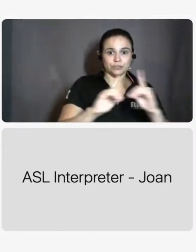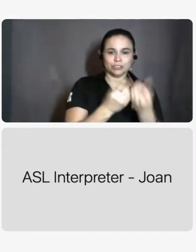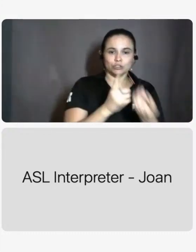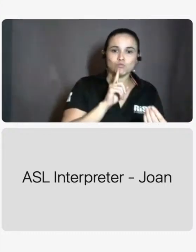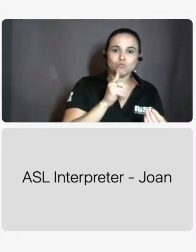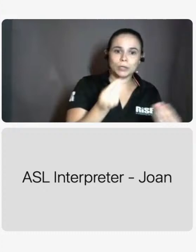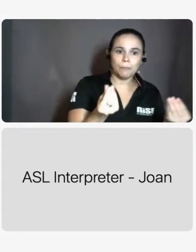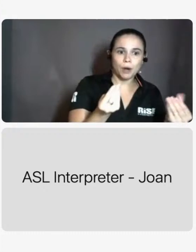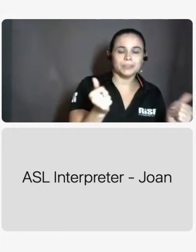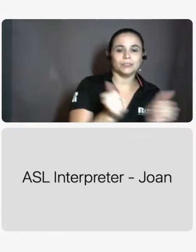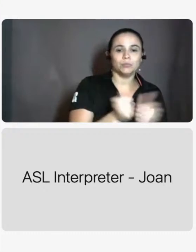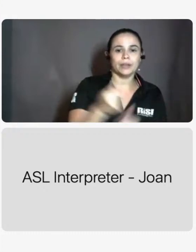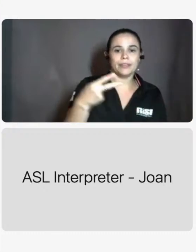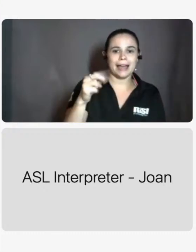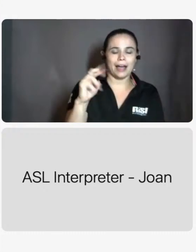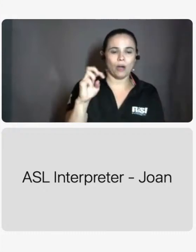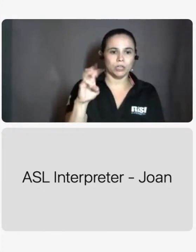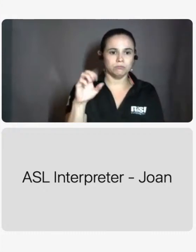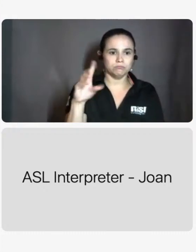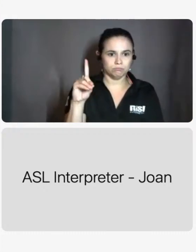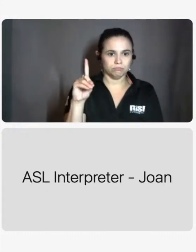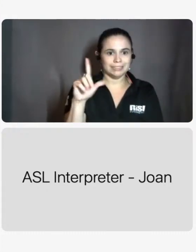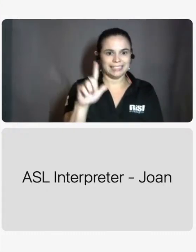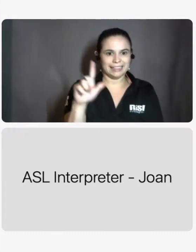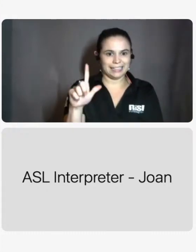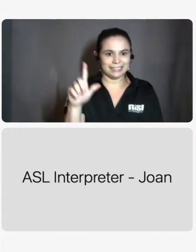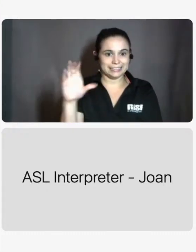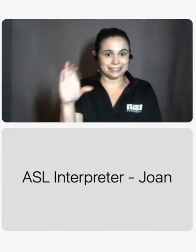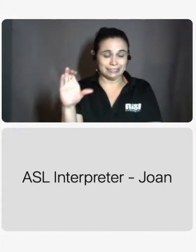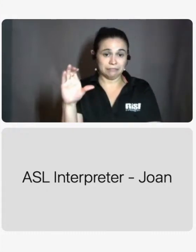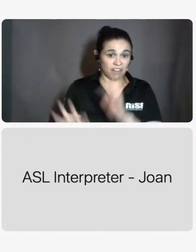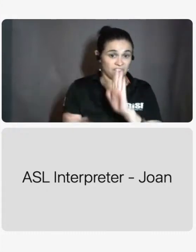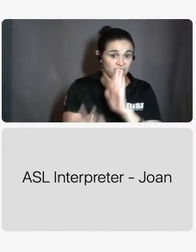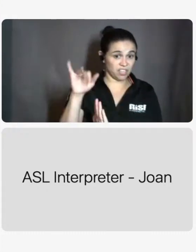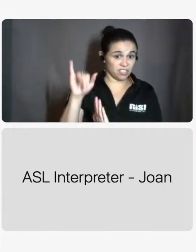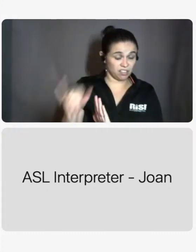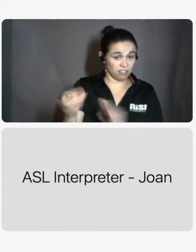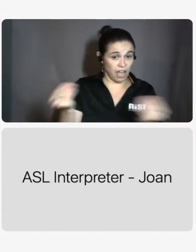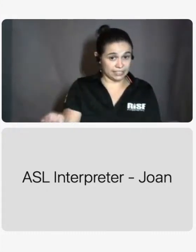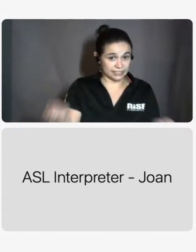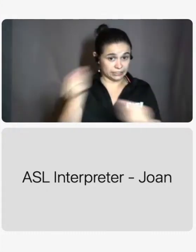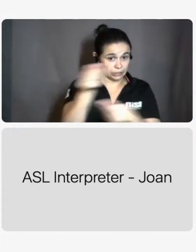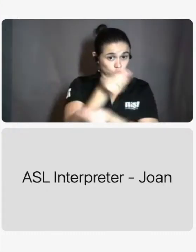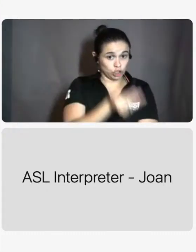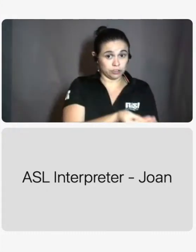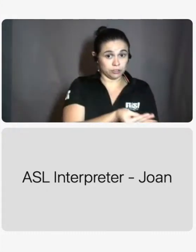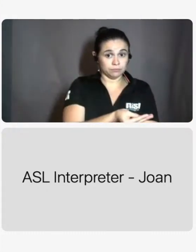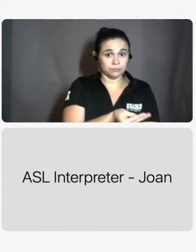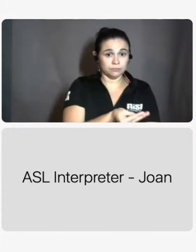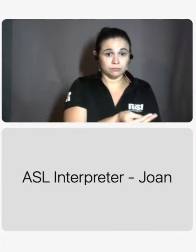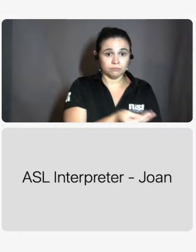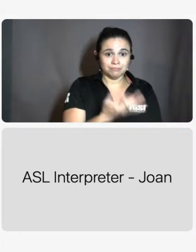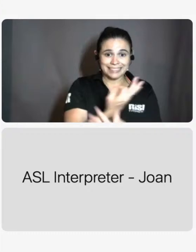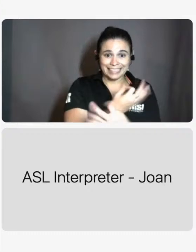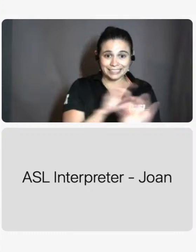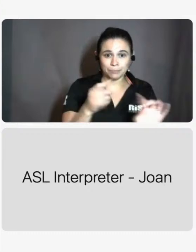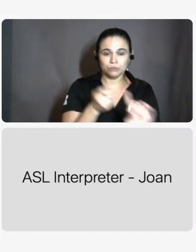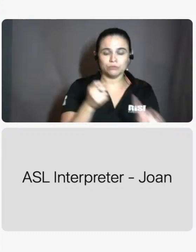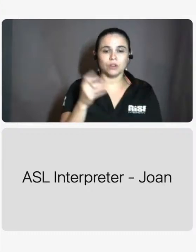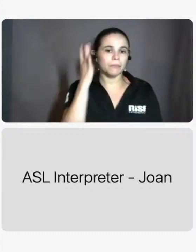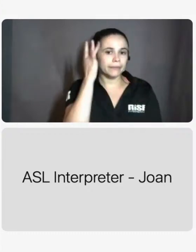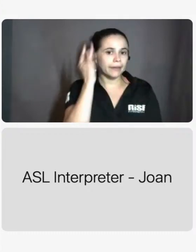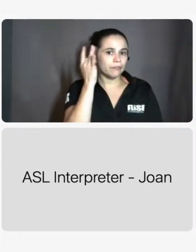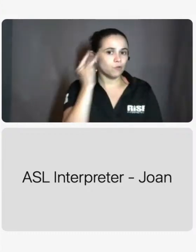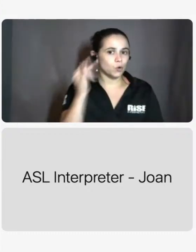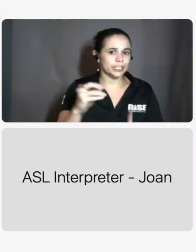and finding the exchange exempt from the California Environmental Quality